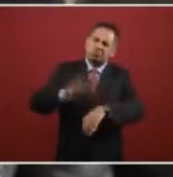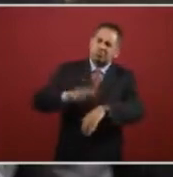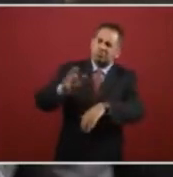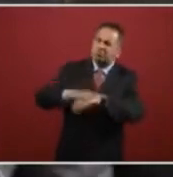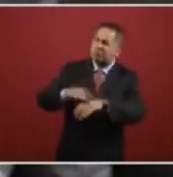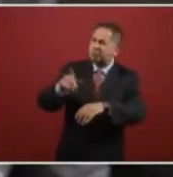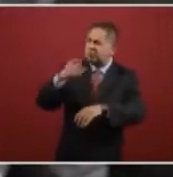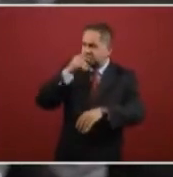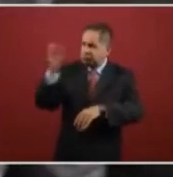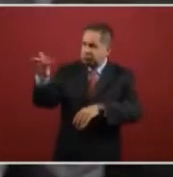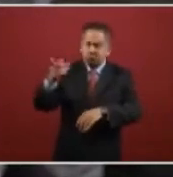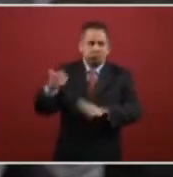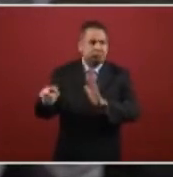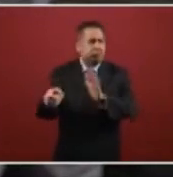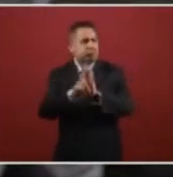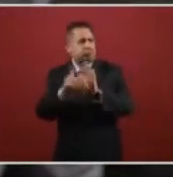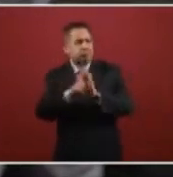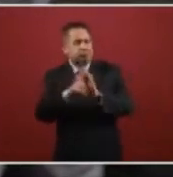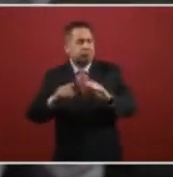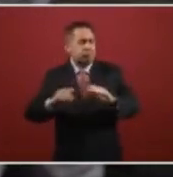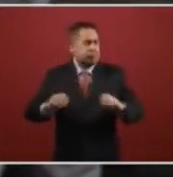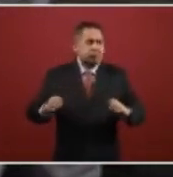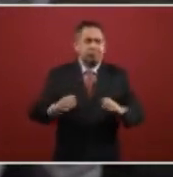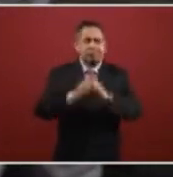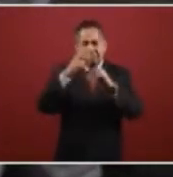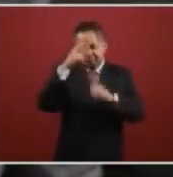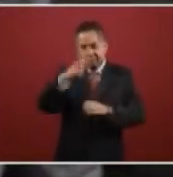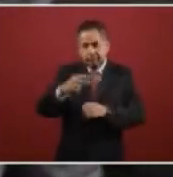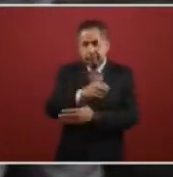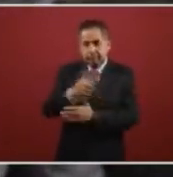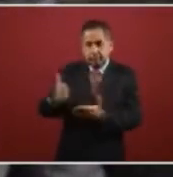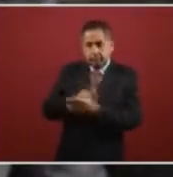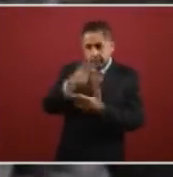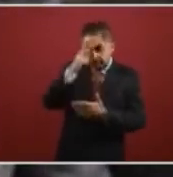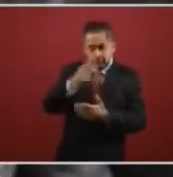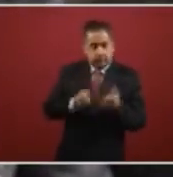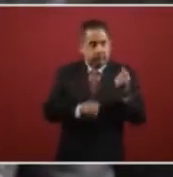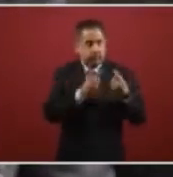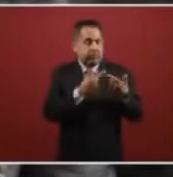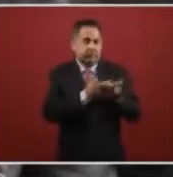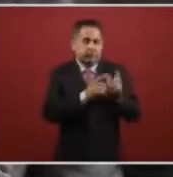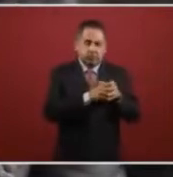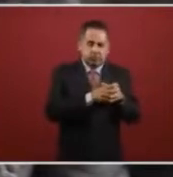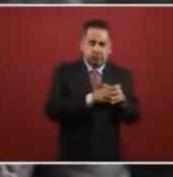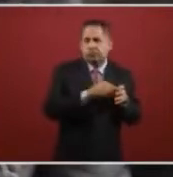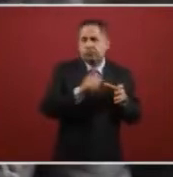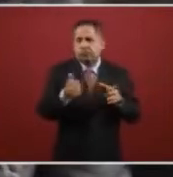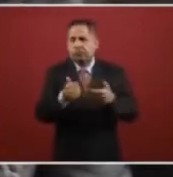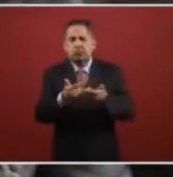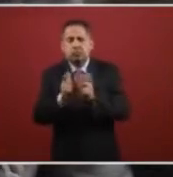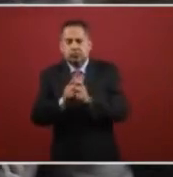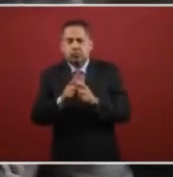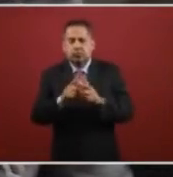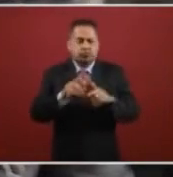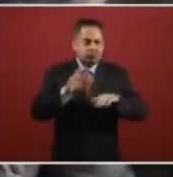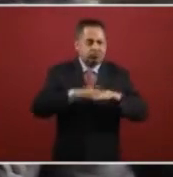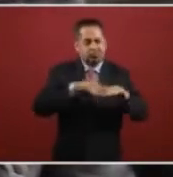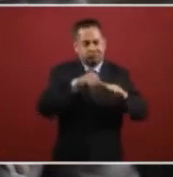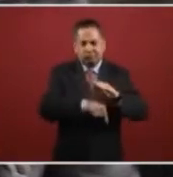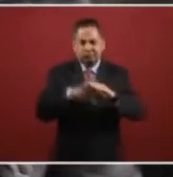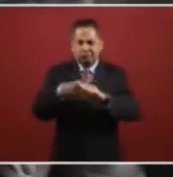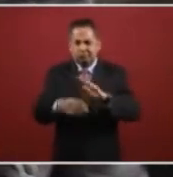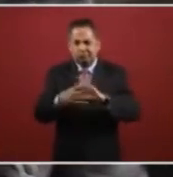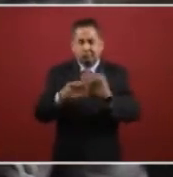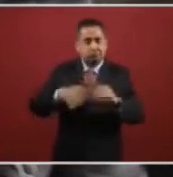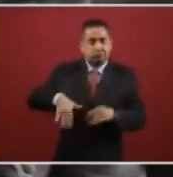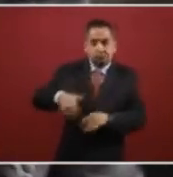The women were asking that the government be making an alert regarding the gender, and it